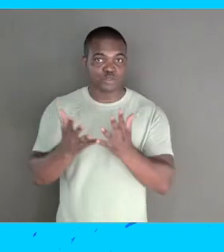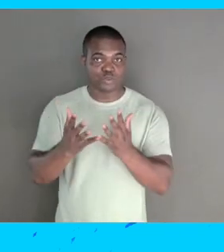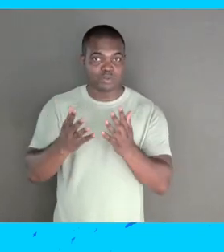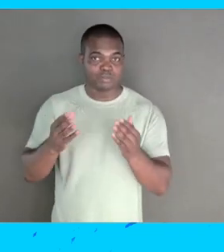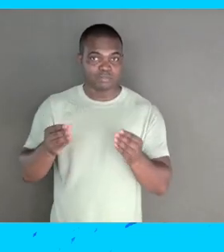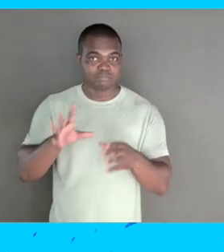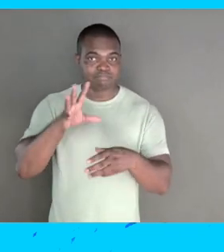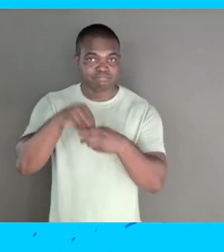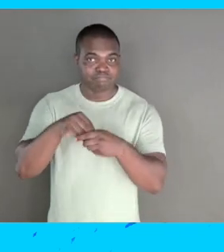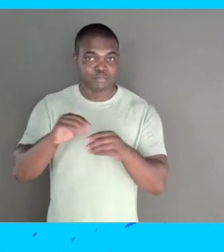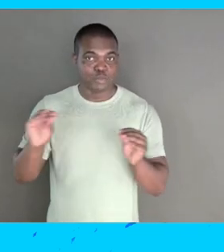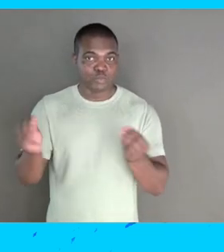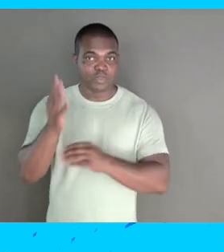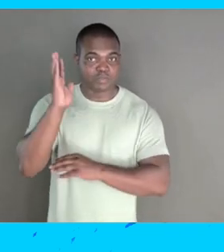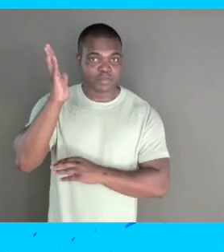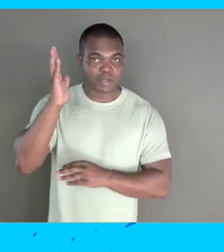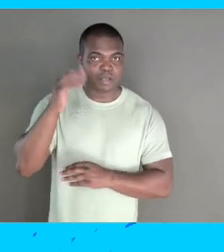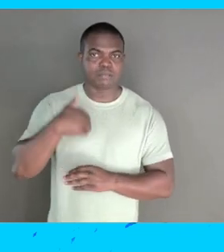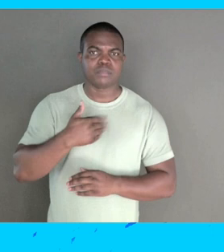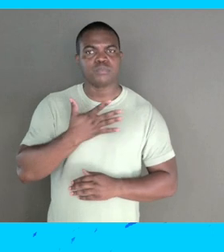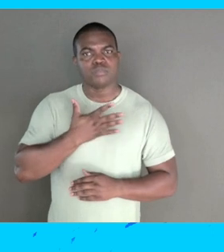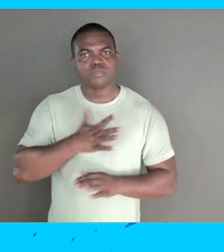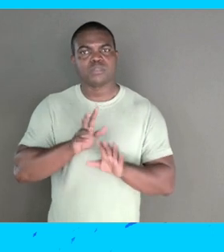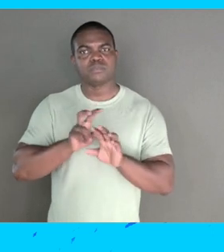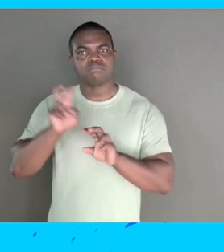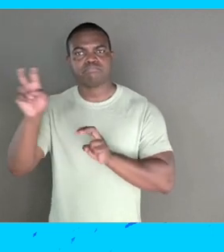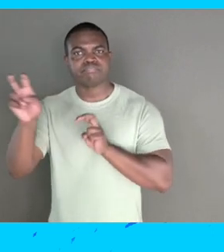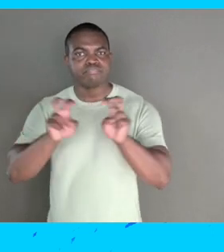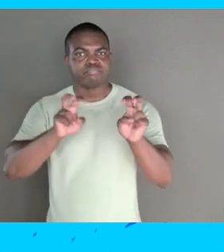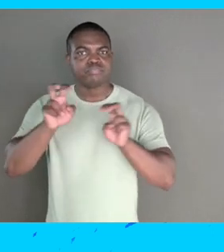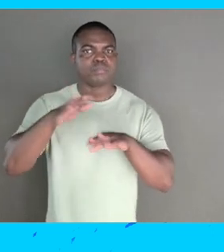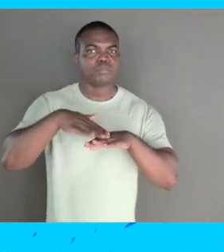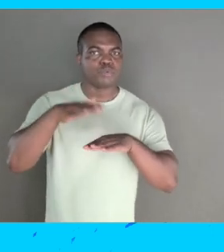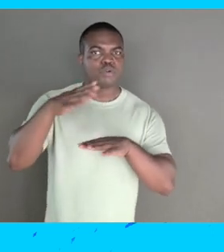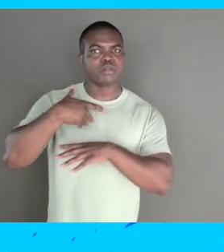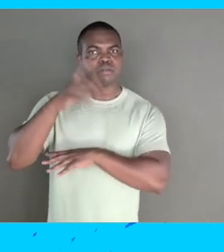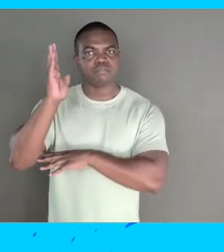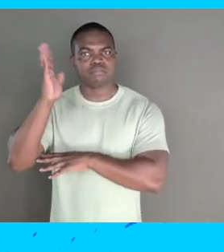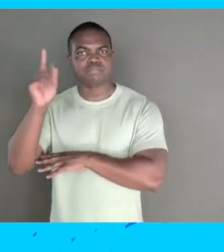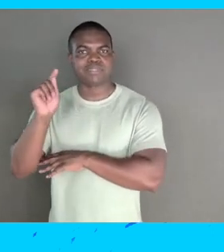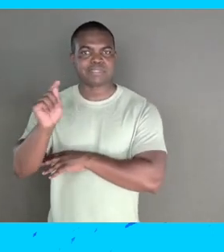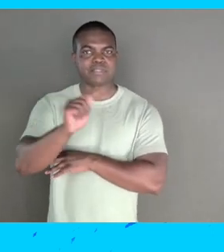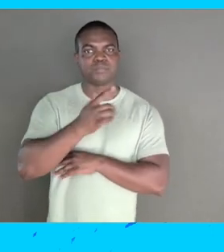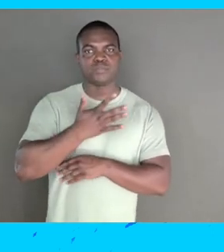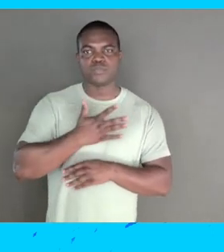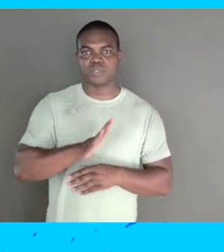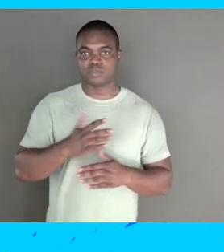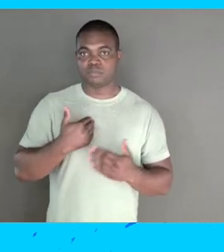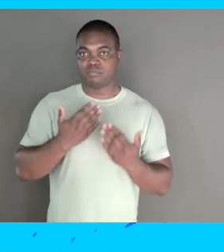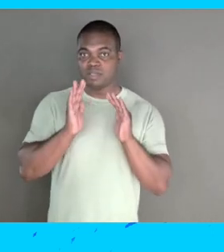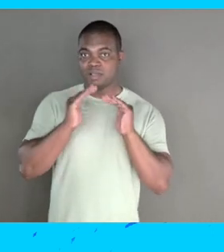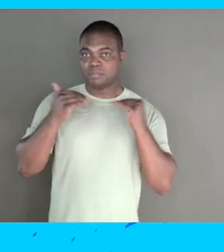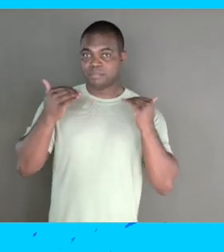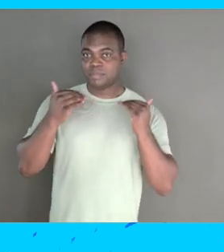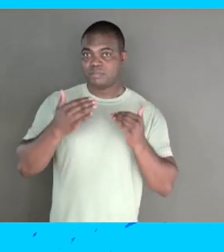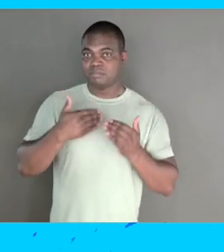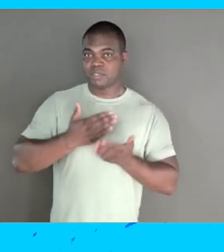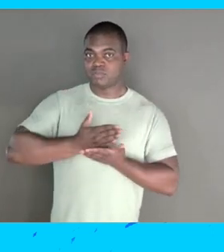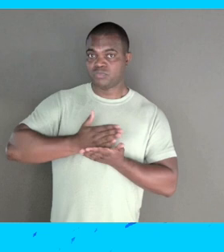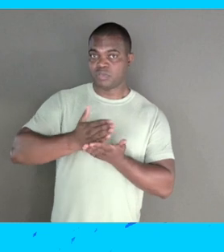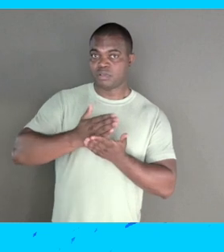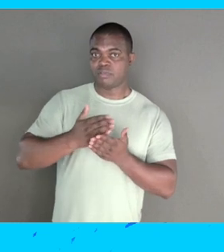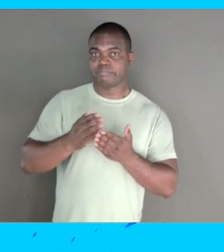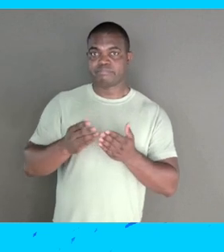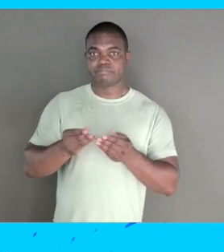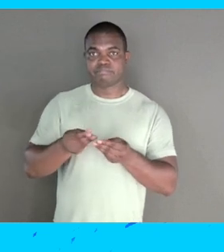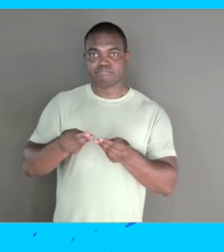insights around the area, family planning, reproductive health, mental health, and human rights from my own lived experiences. My